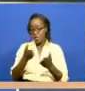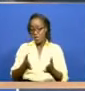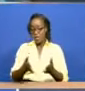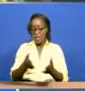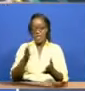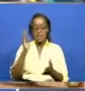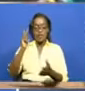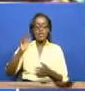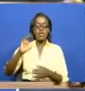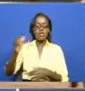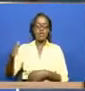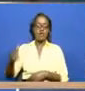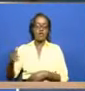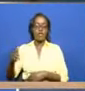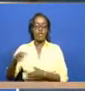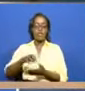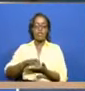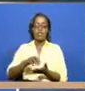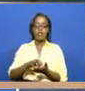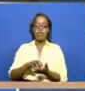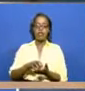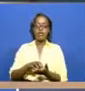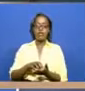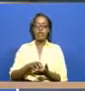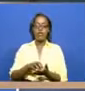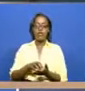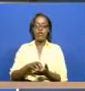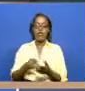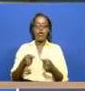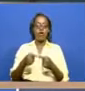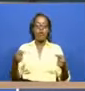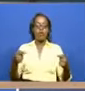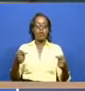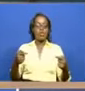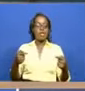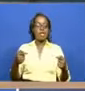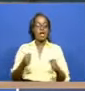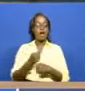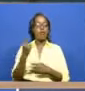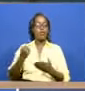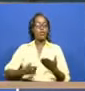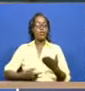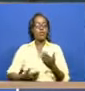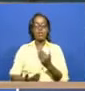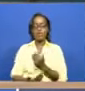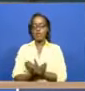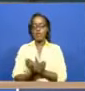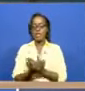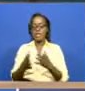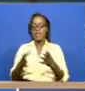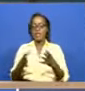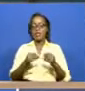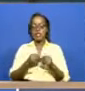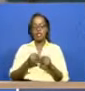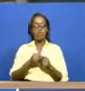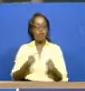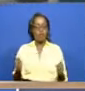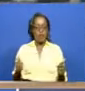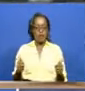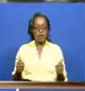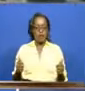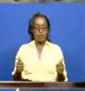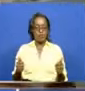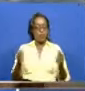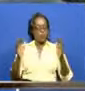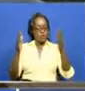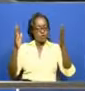town, and the situation is totally the exact opposite of what was happening in the morning. He has been received with jubilation